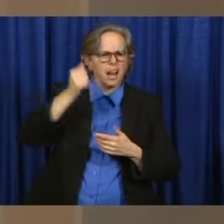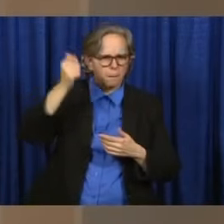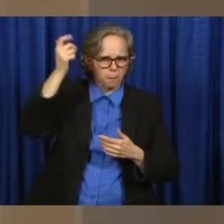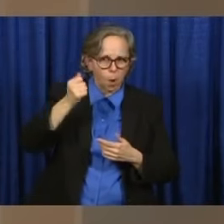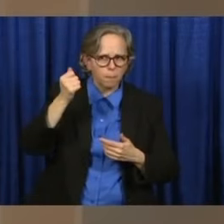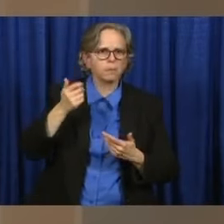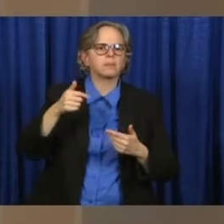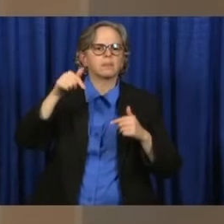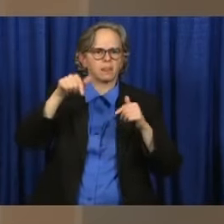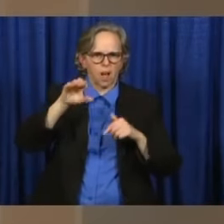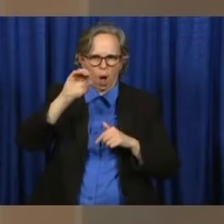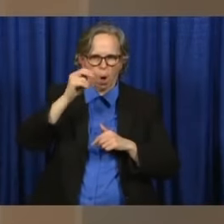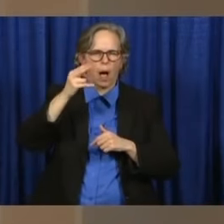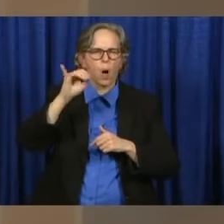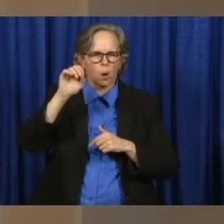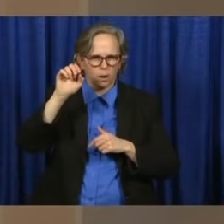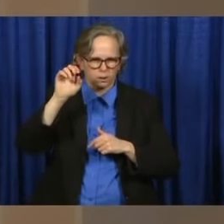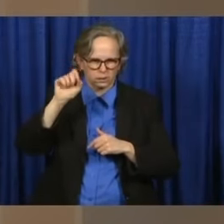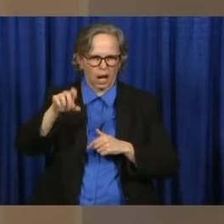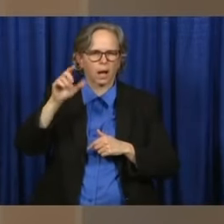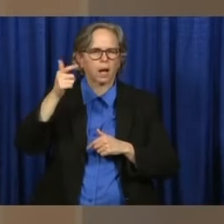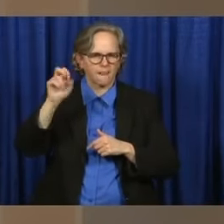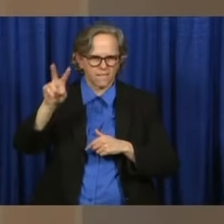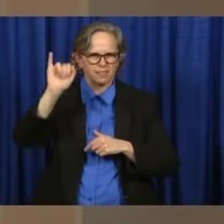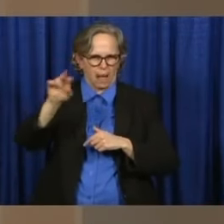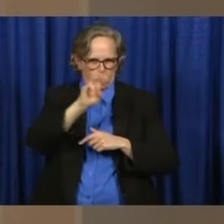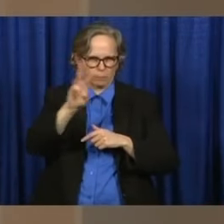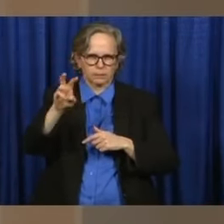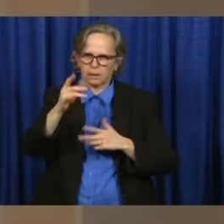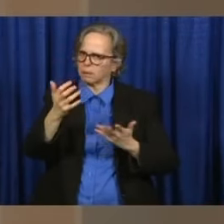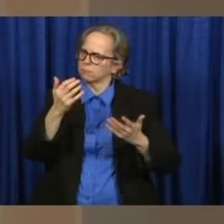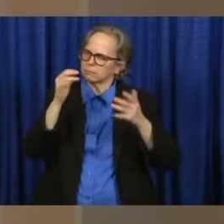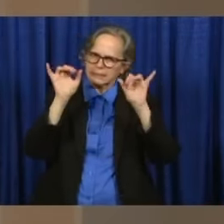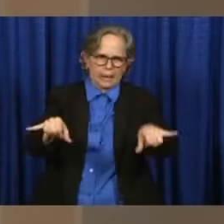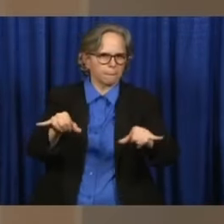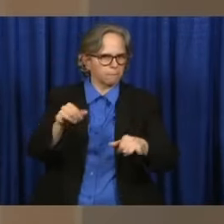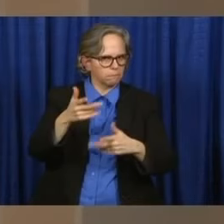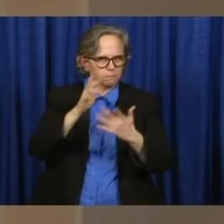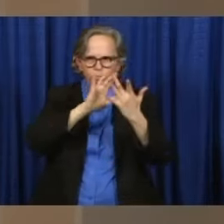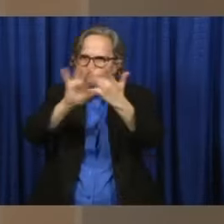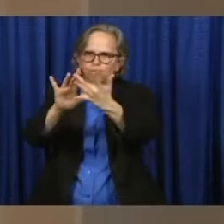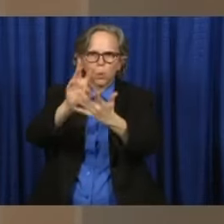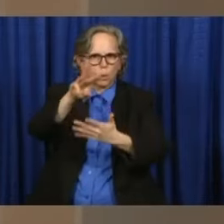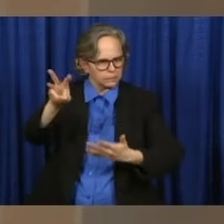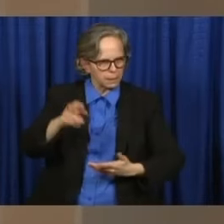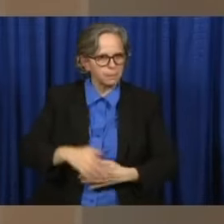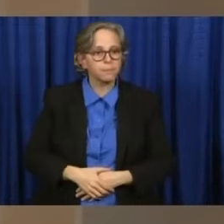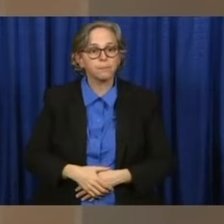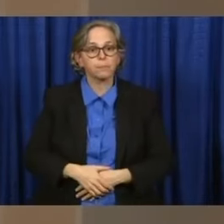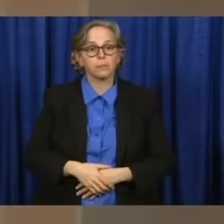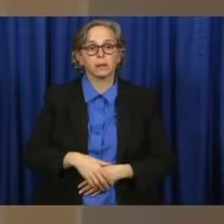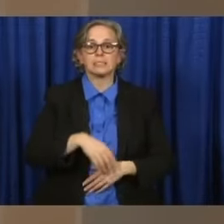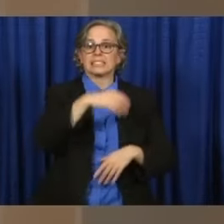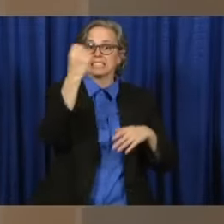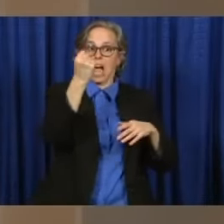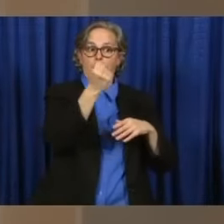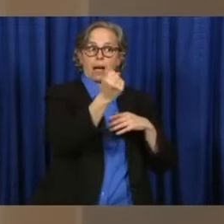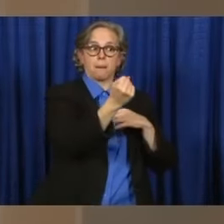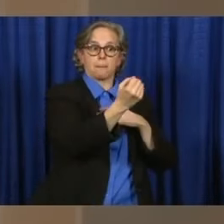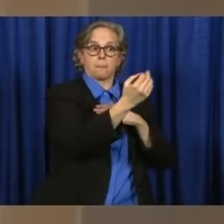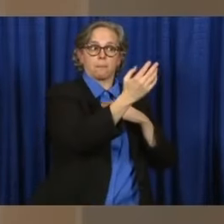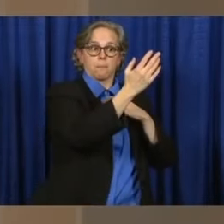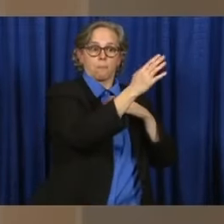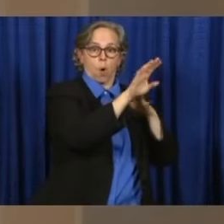on weekdays. We've expanded on Saturdays from 9 a.m. to 5 p.m. and on Sunday from 9 to 1. So you will be